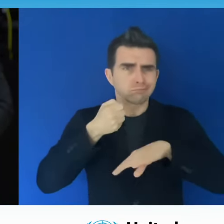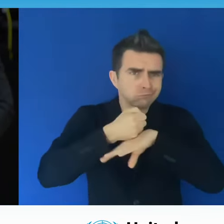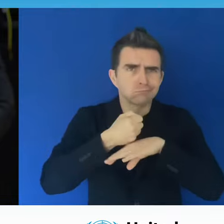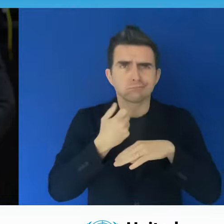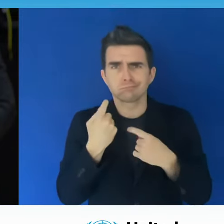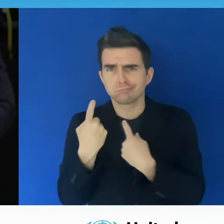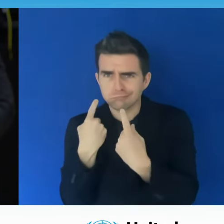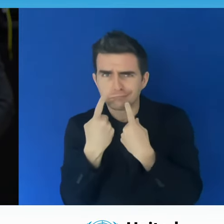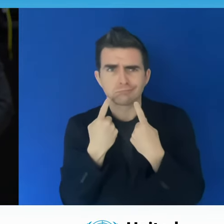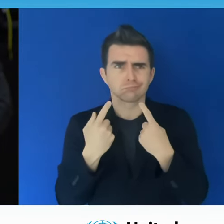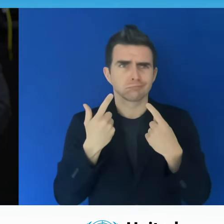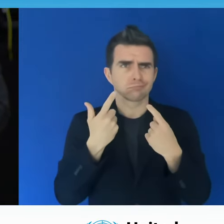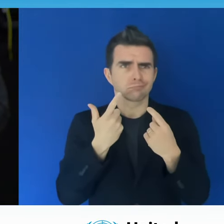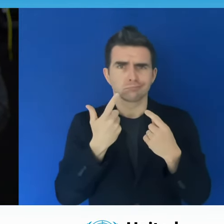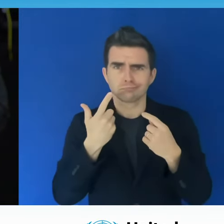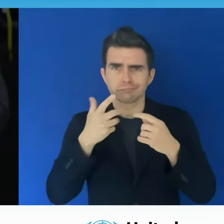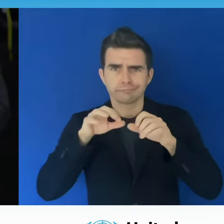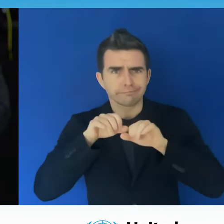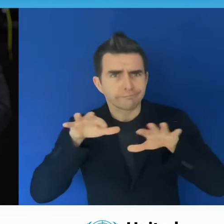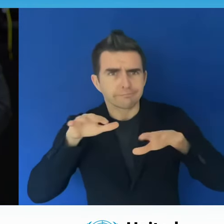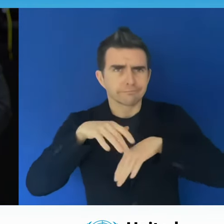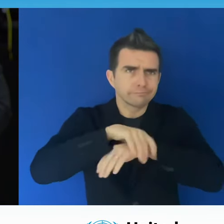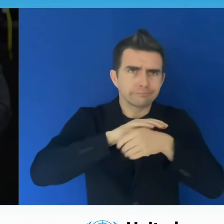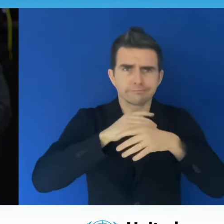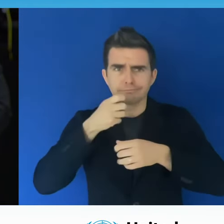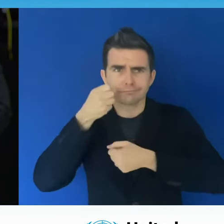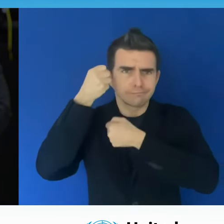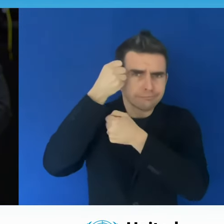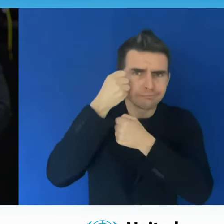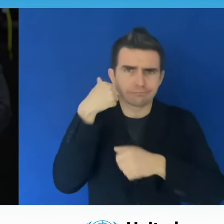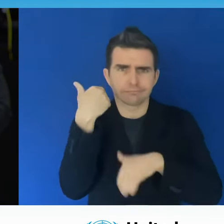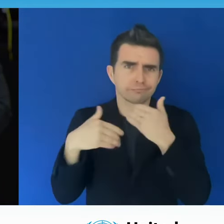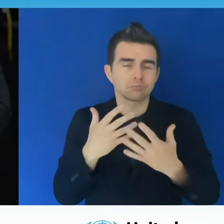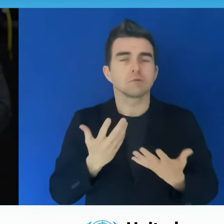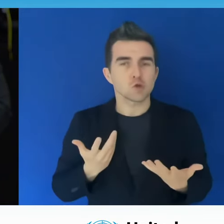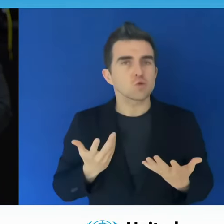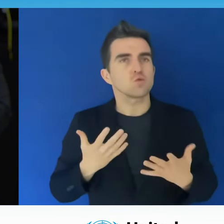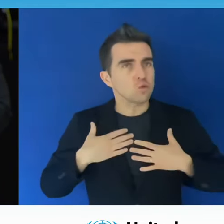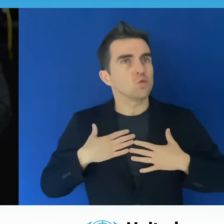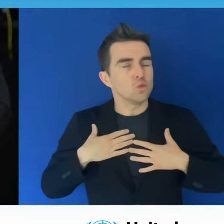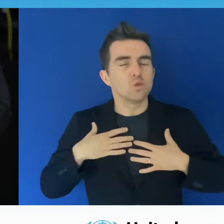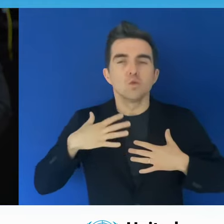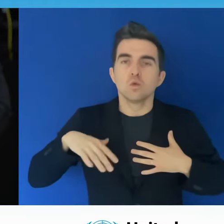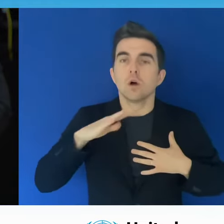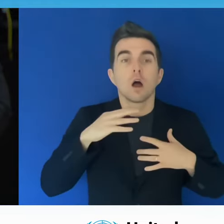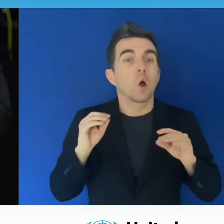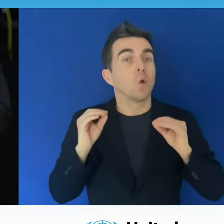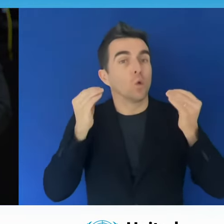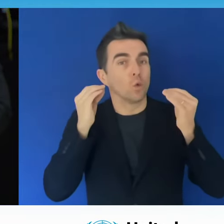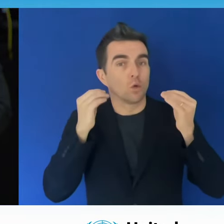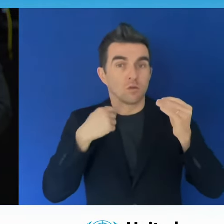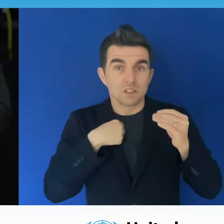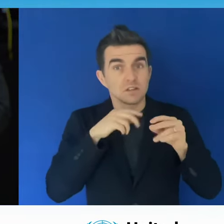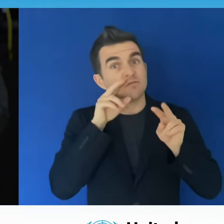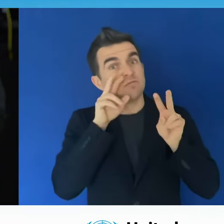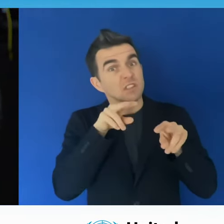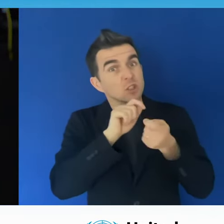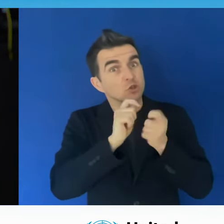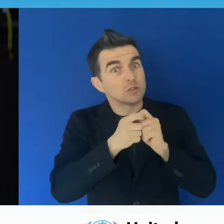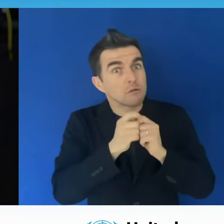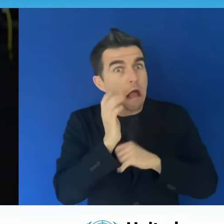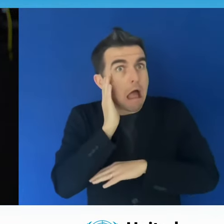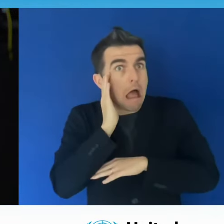humankind's history. For us, the change starts with every small steps we take and every